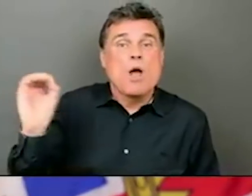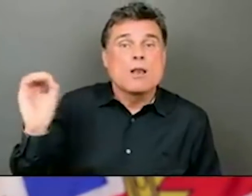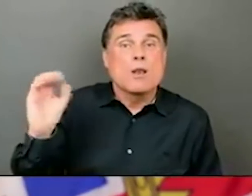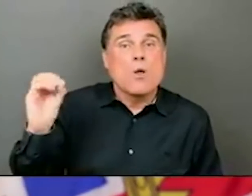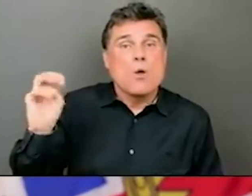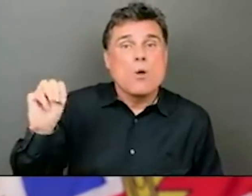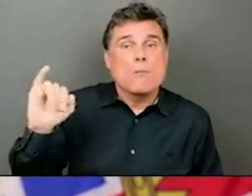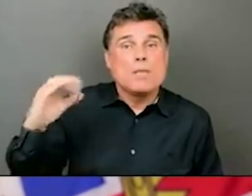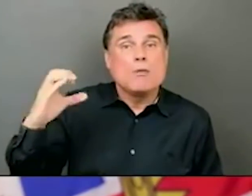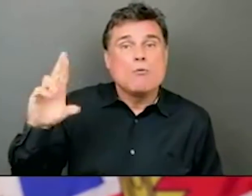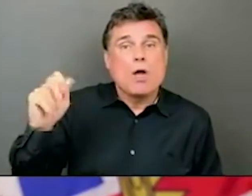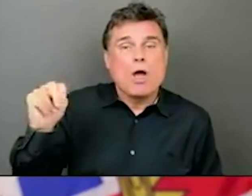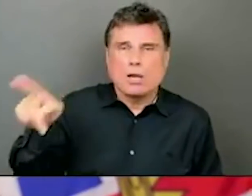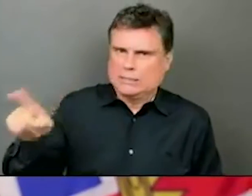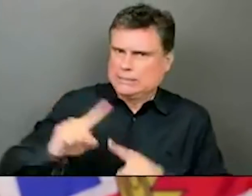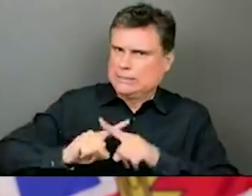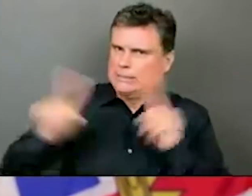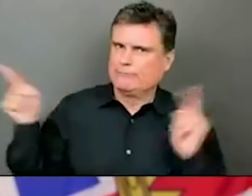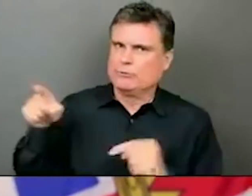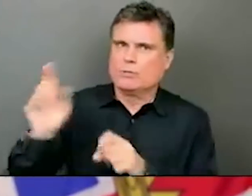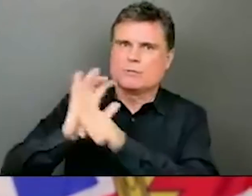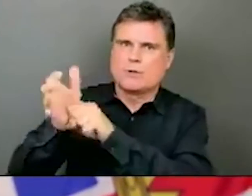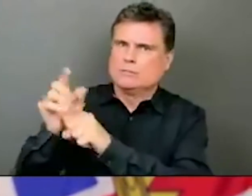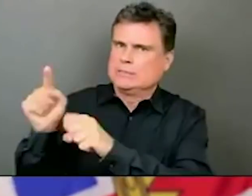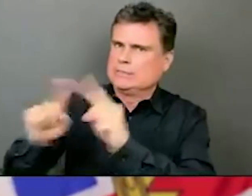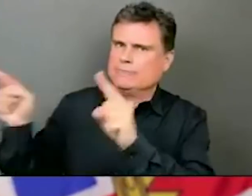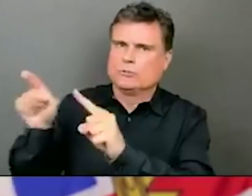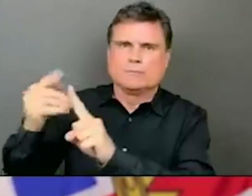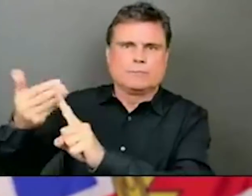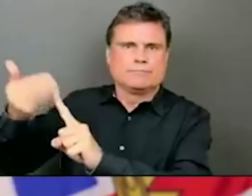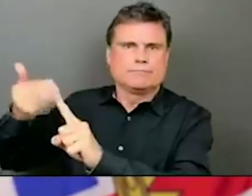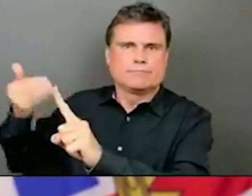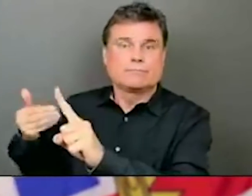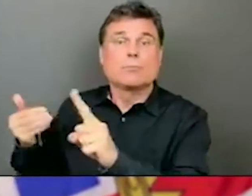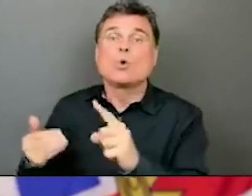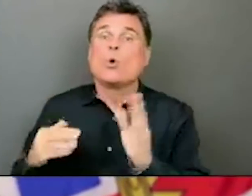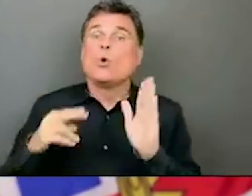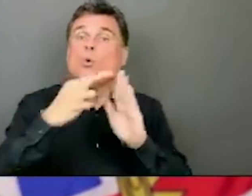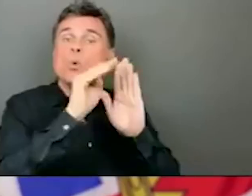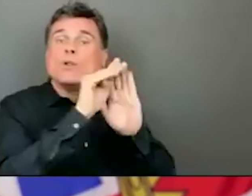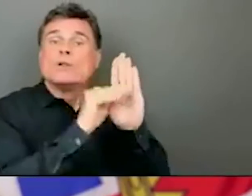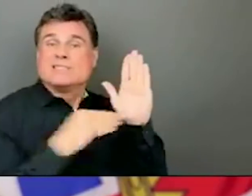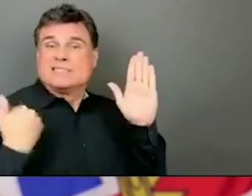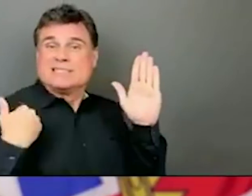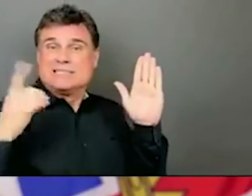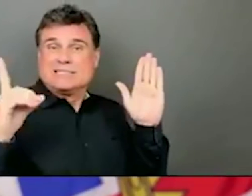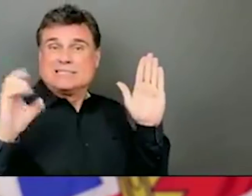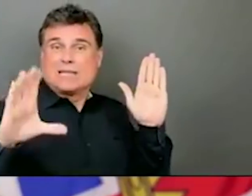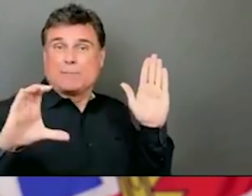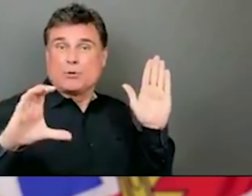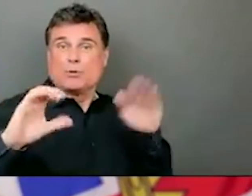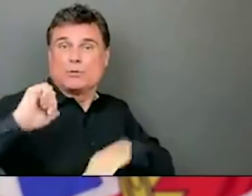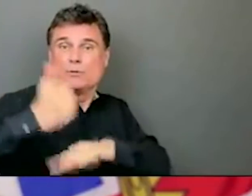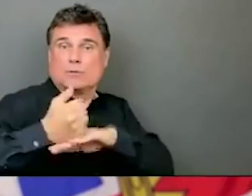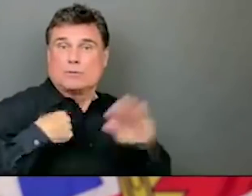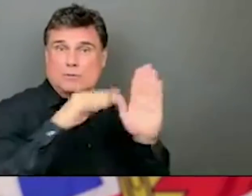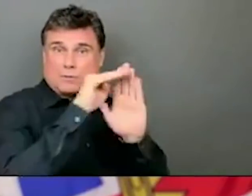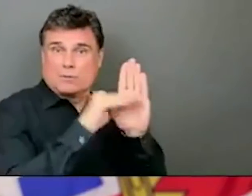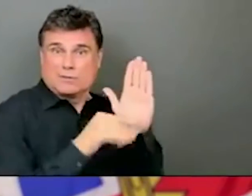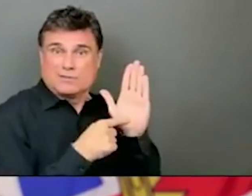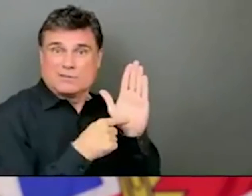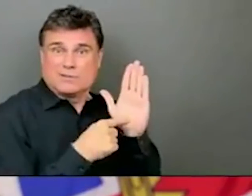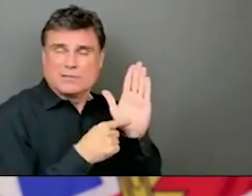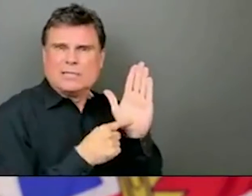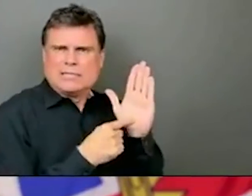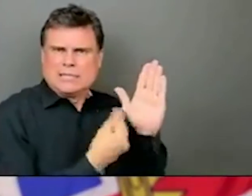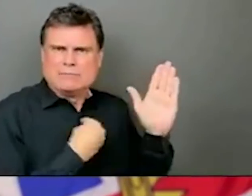wave. It is different yet again, and there are measures that we put in place in December to address some of those higher